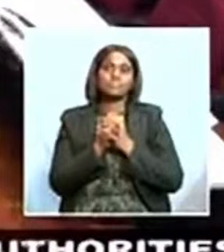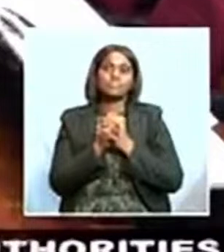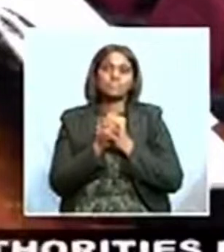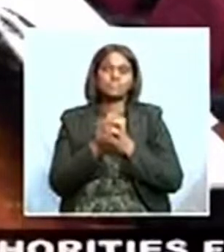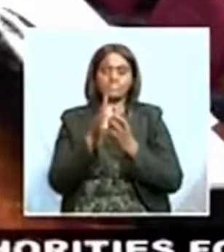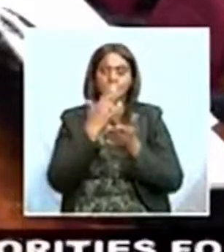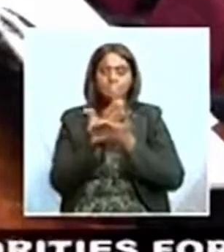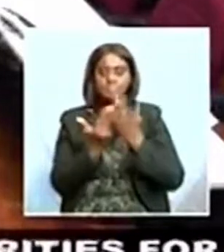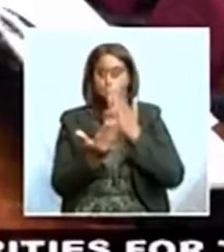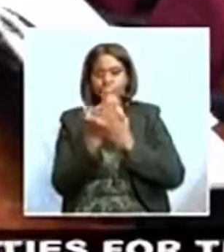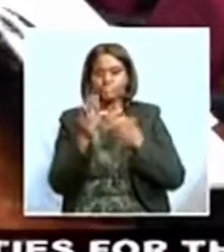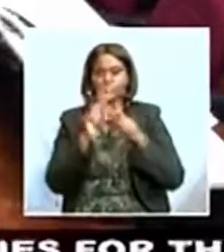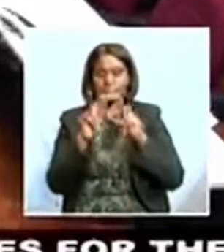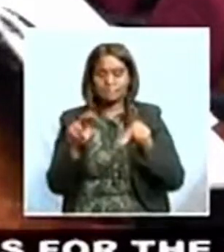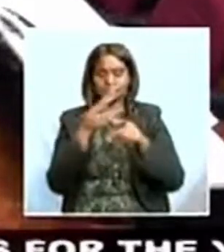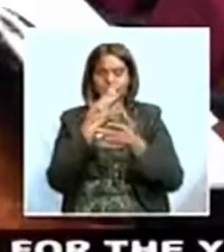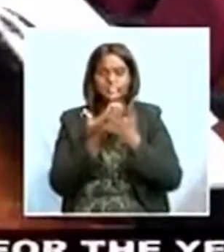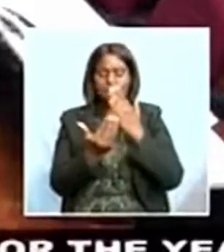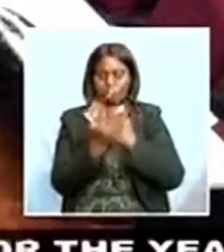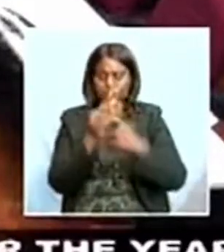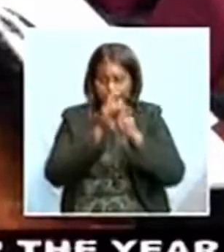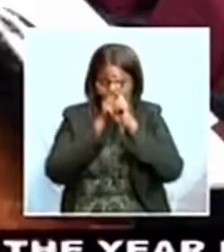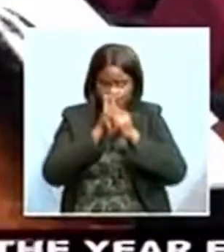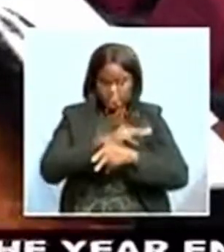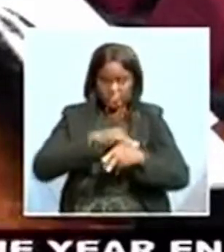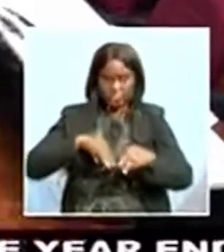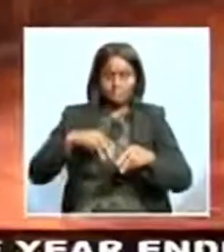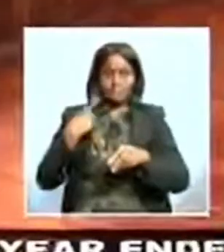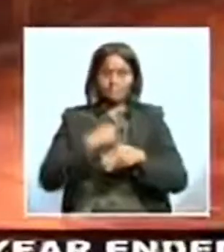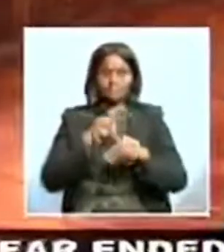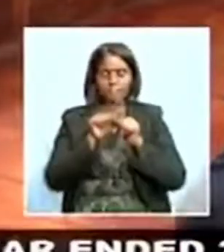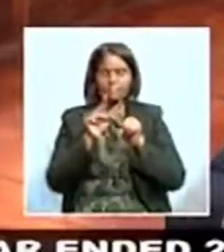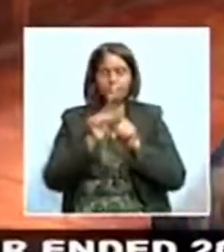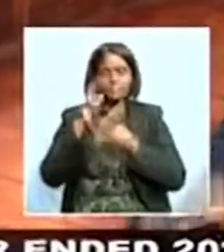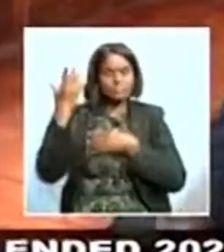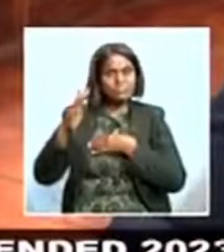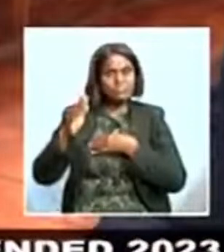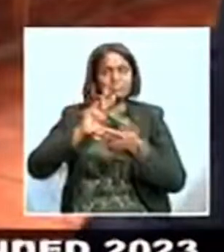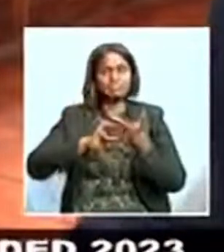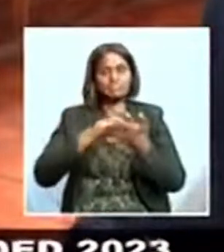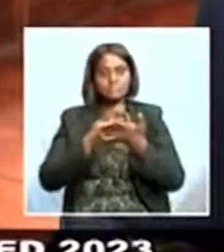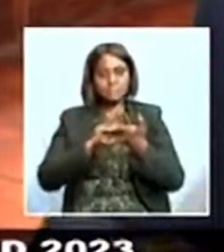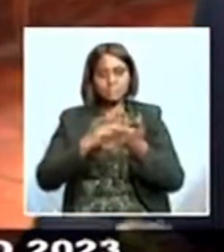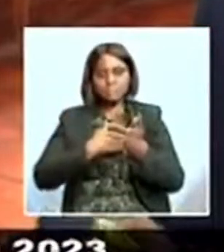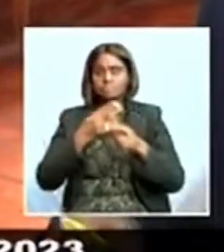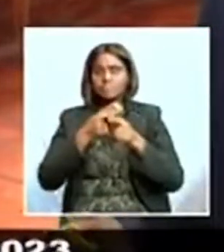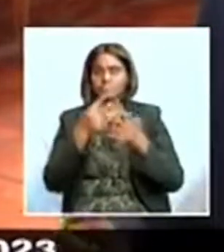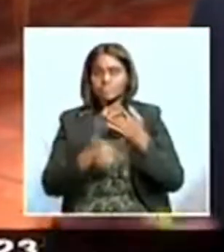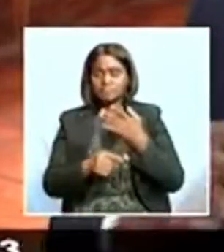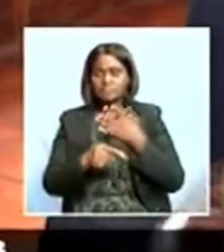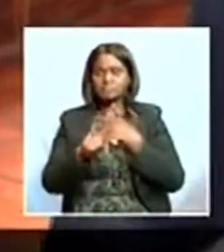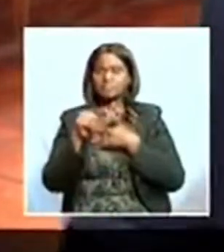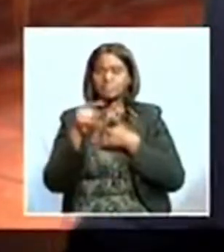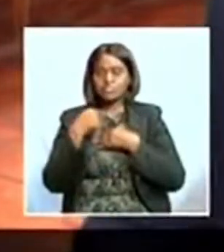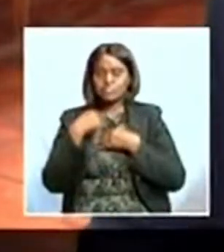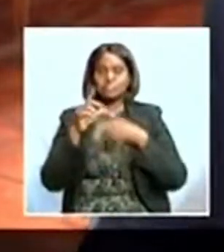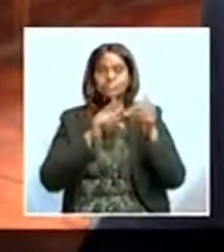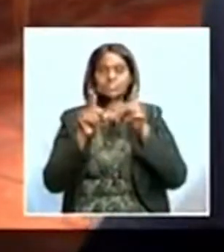Good morning, Chair. Good morning, honorable members of Parliament and permanent witnesses. My name is Mwamba Mkupa. I'm the